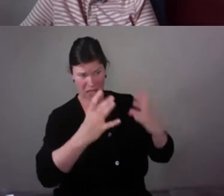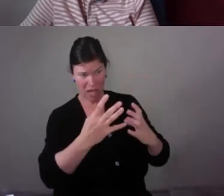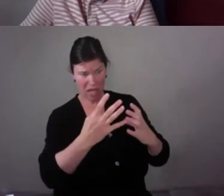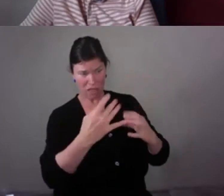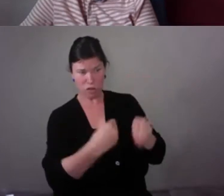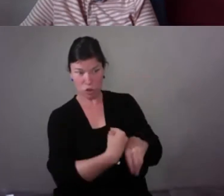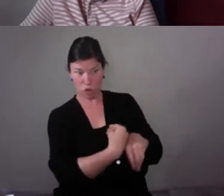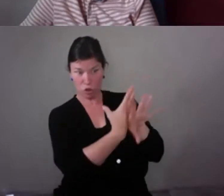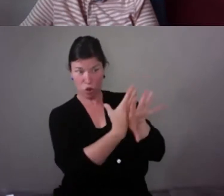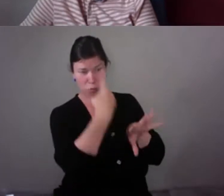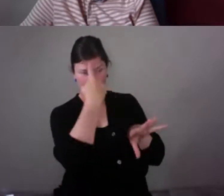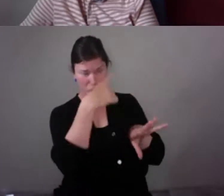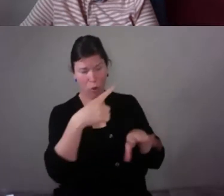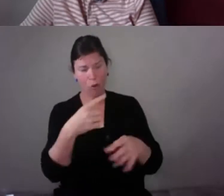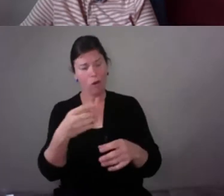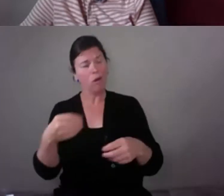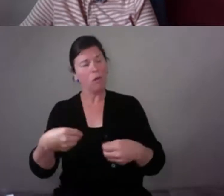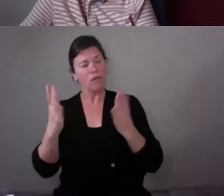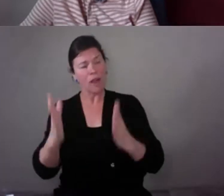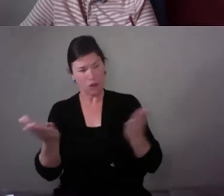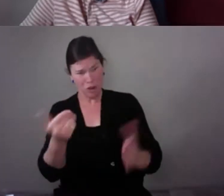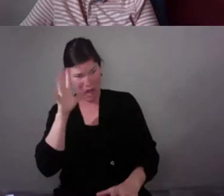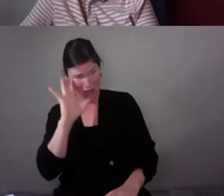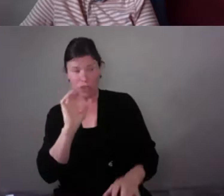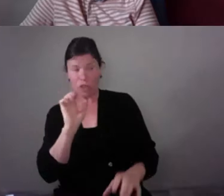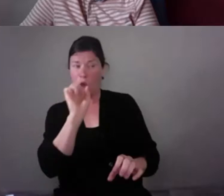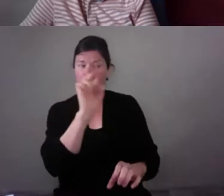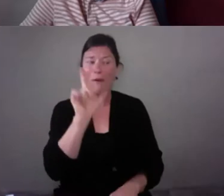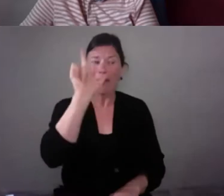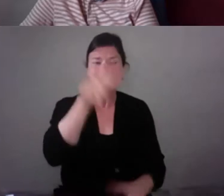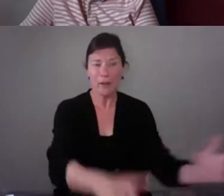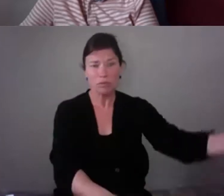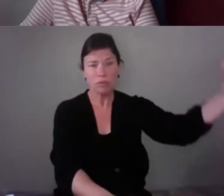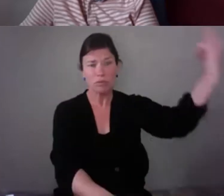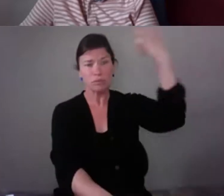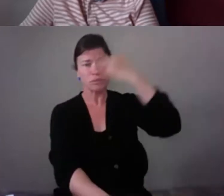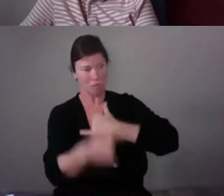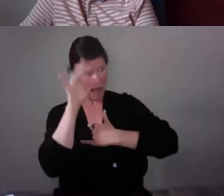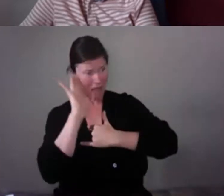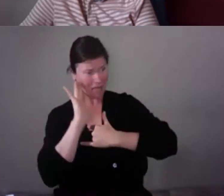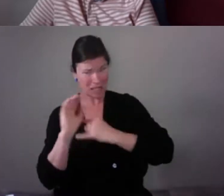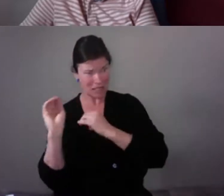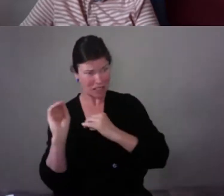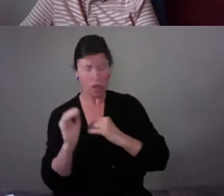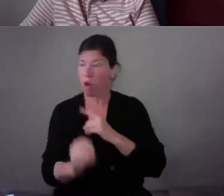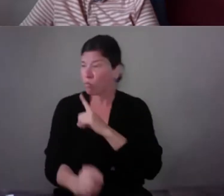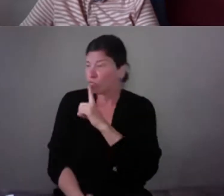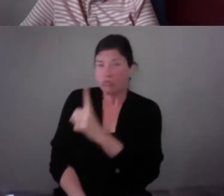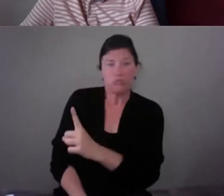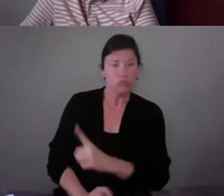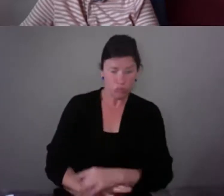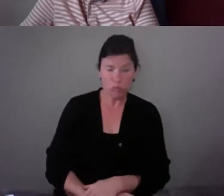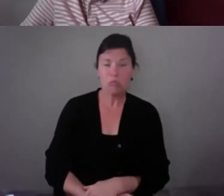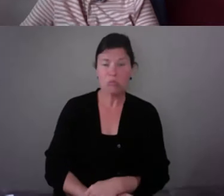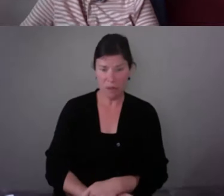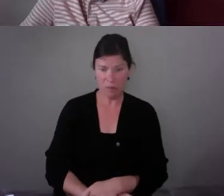here in Alaska? Or maybe come visit us in person one day? Sure, yeah, I have a great, yeah,